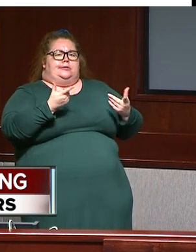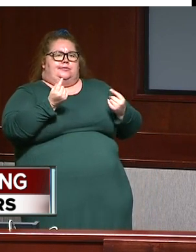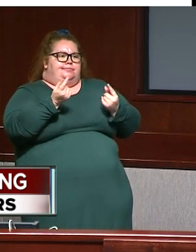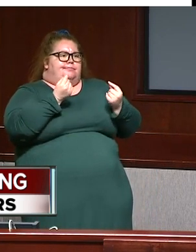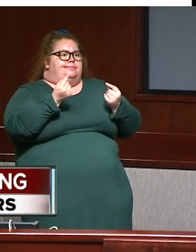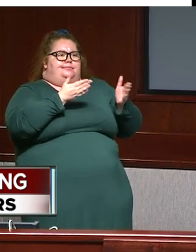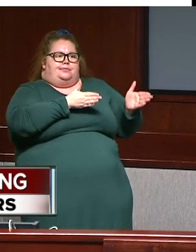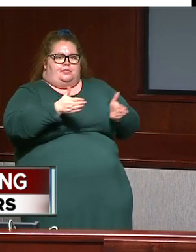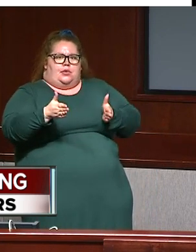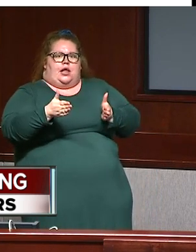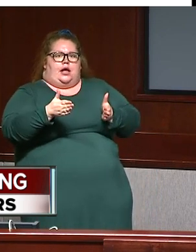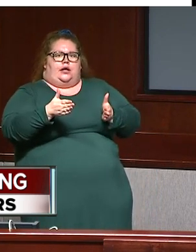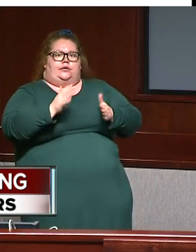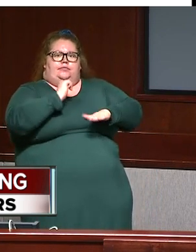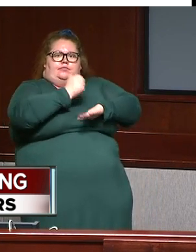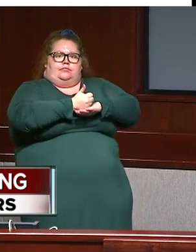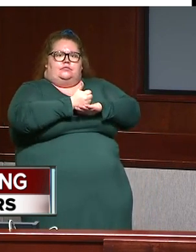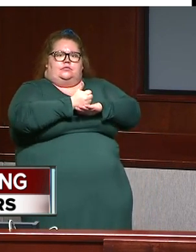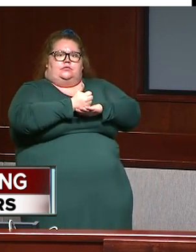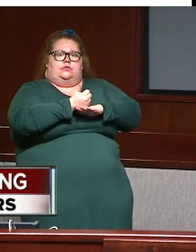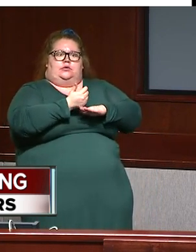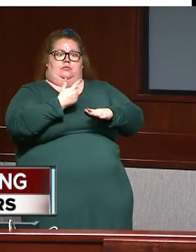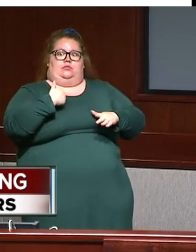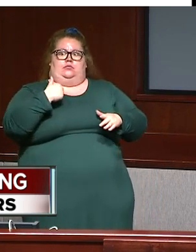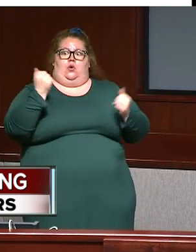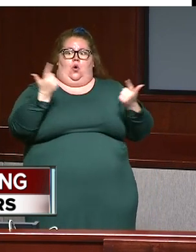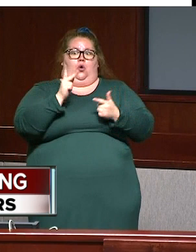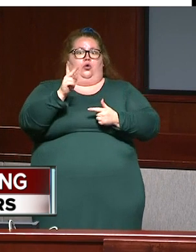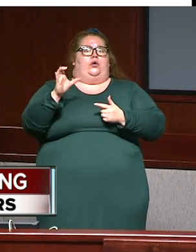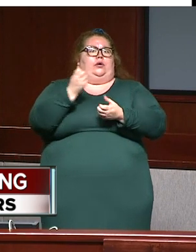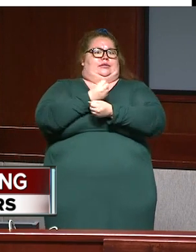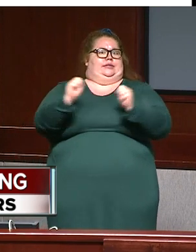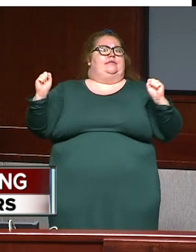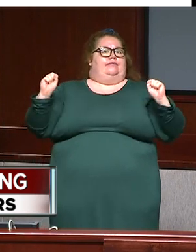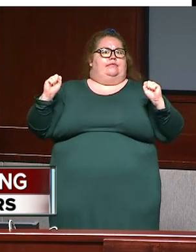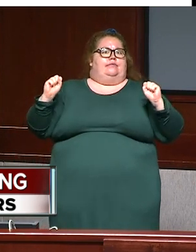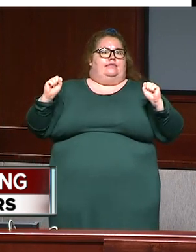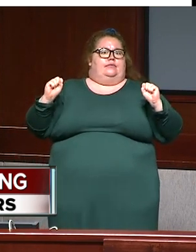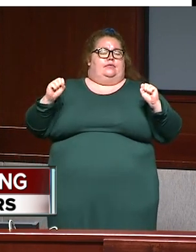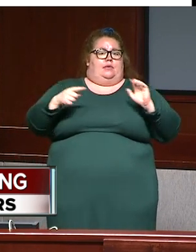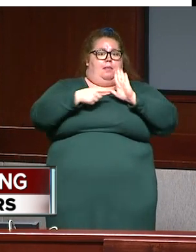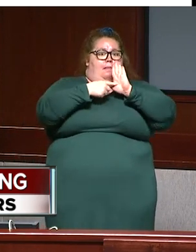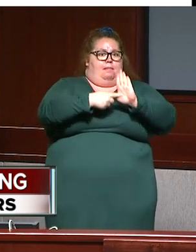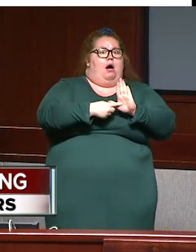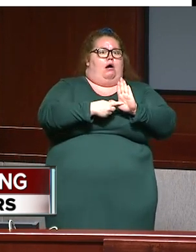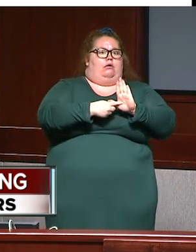plans for what we need to do to make sure we're safe. The model shows that we need to do more.